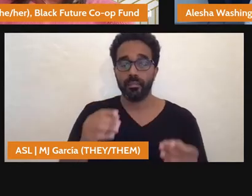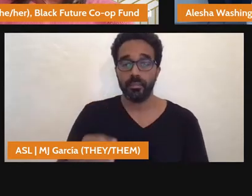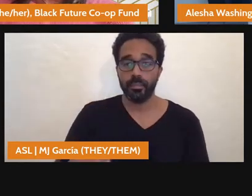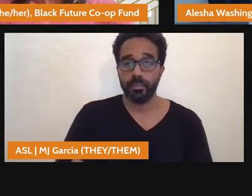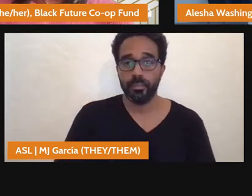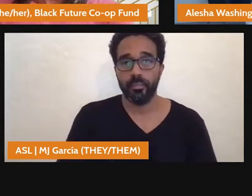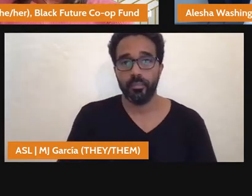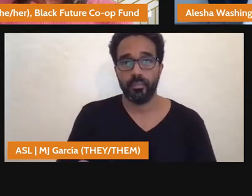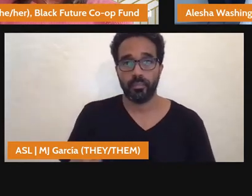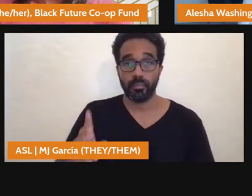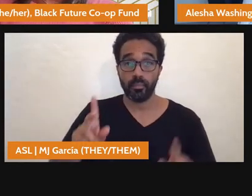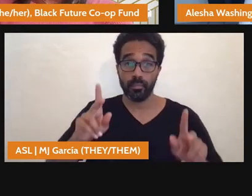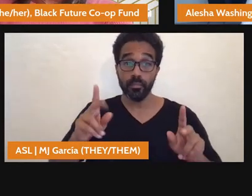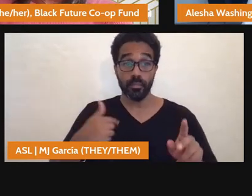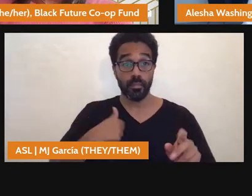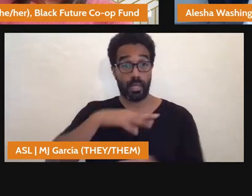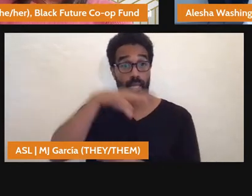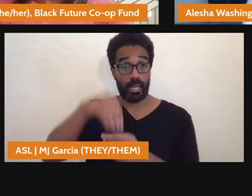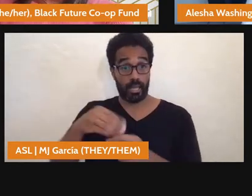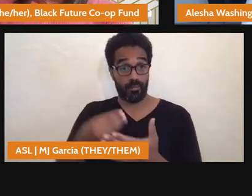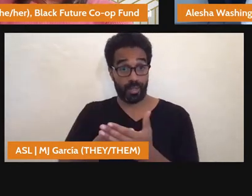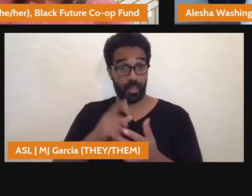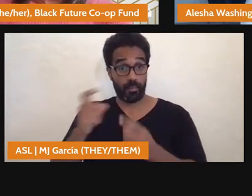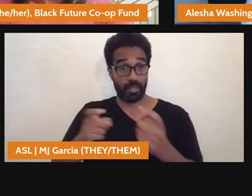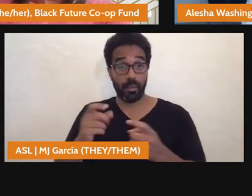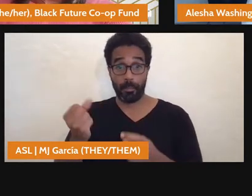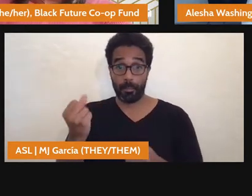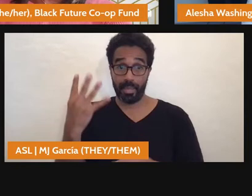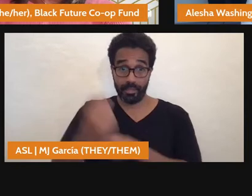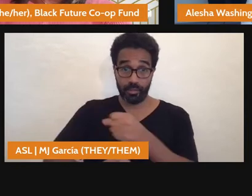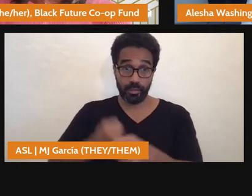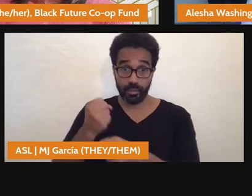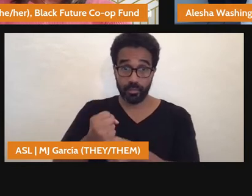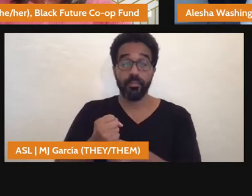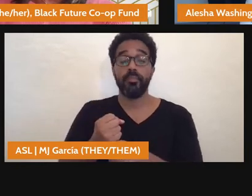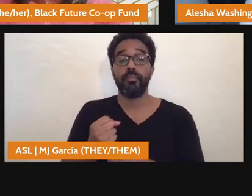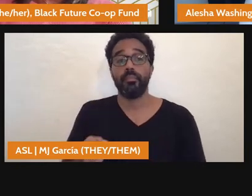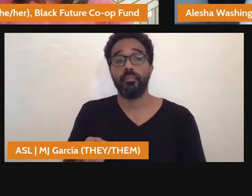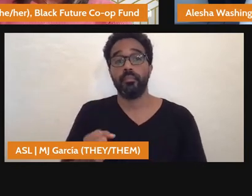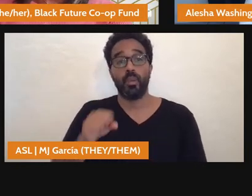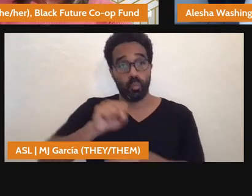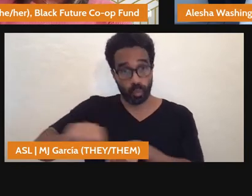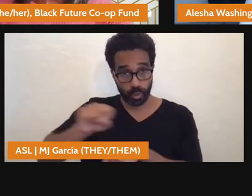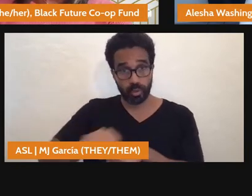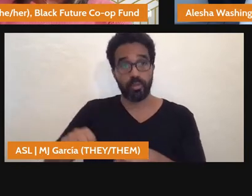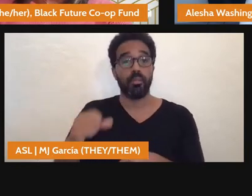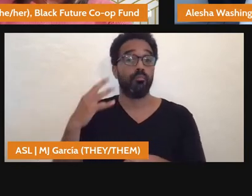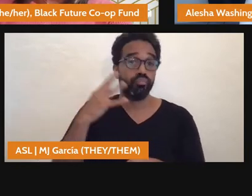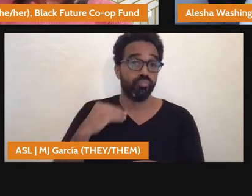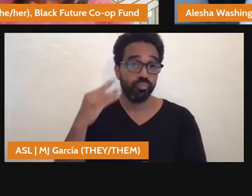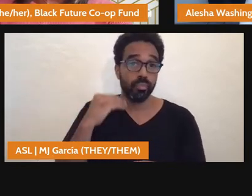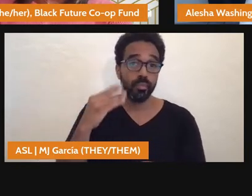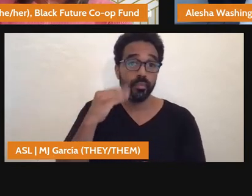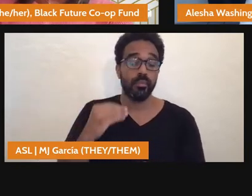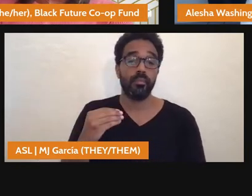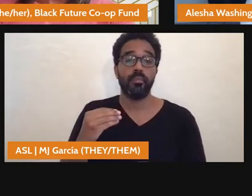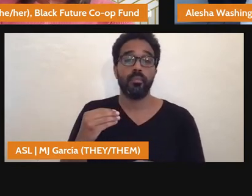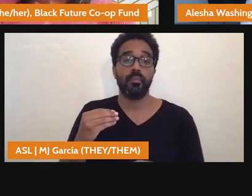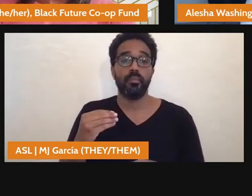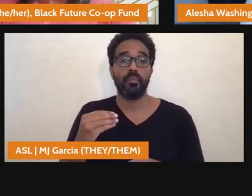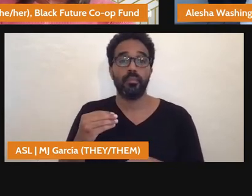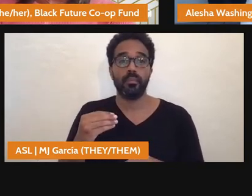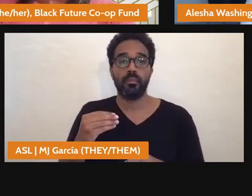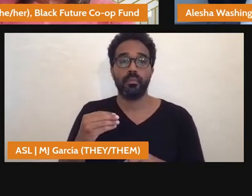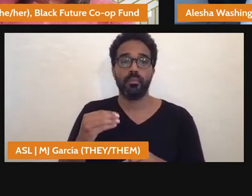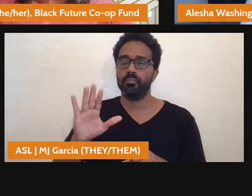for folks that have been in that space or been in government relations or just advocacy work, that, you know, a big part of understanding success